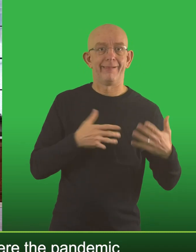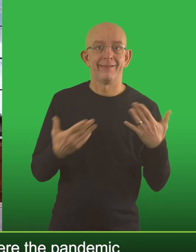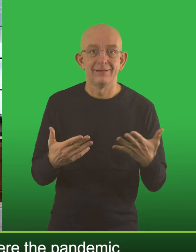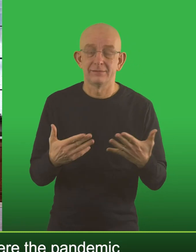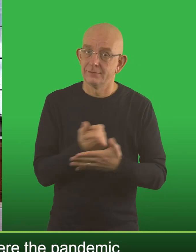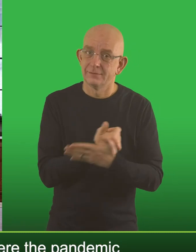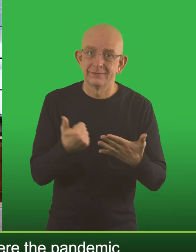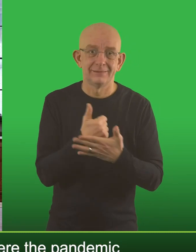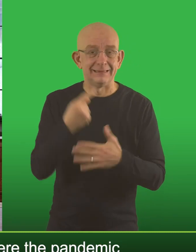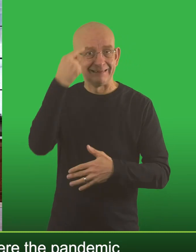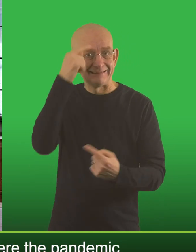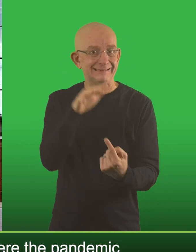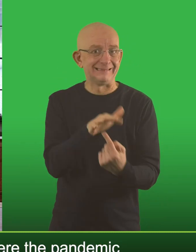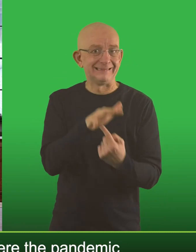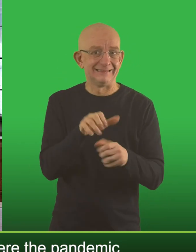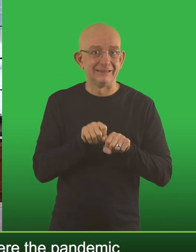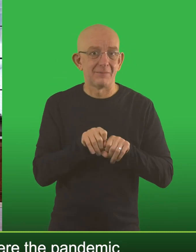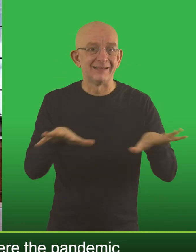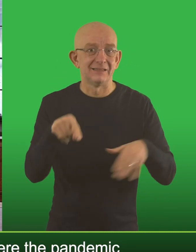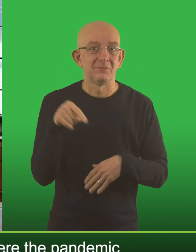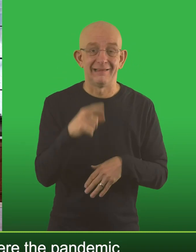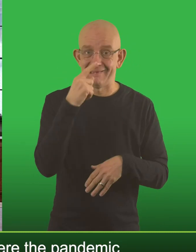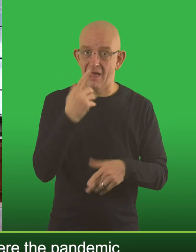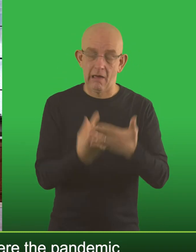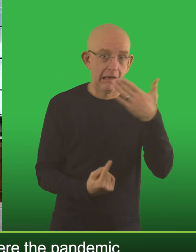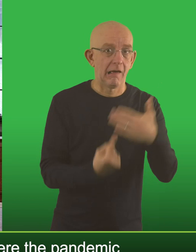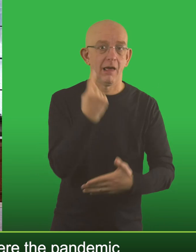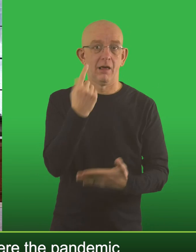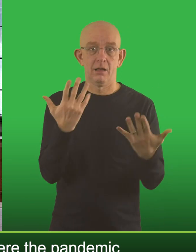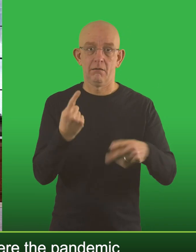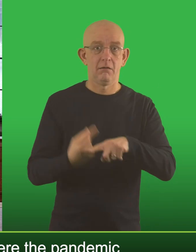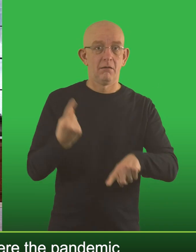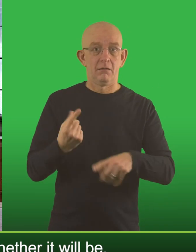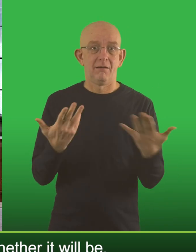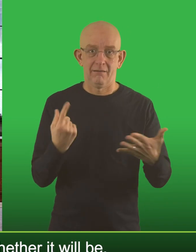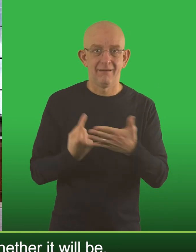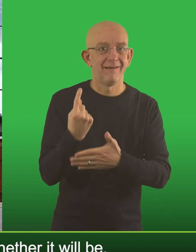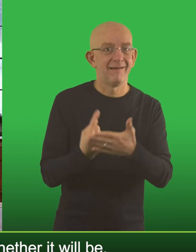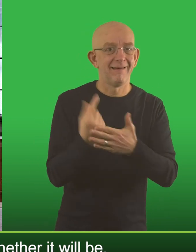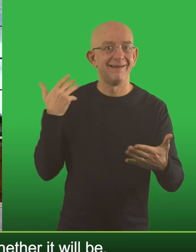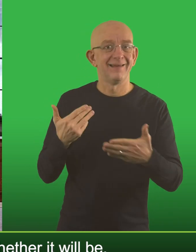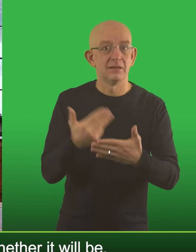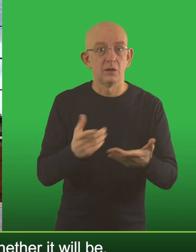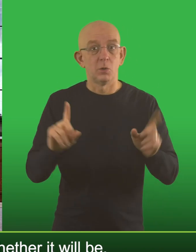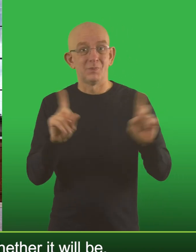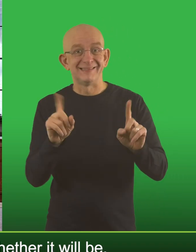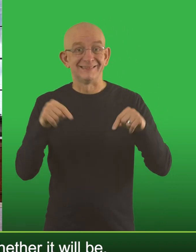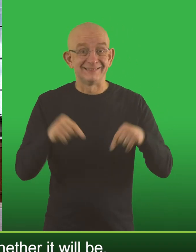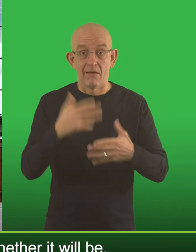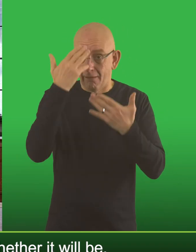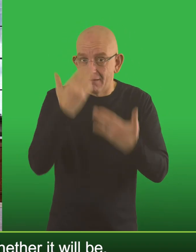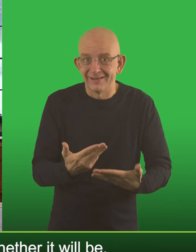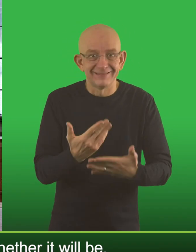and always been one of those points where the pandemic can flip quickly, and has done on a number of occasions, and this could be, we don't yet know